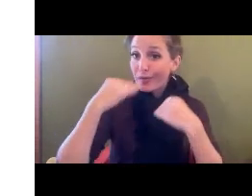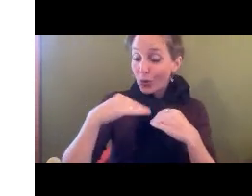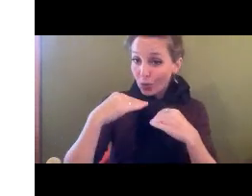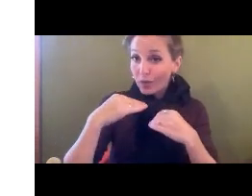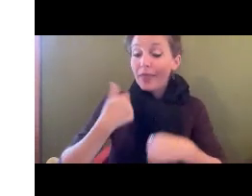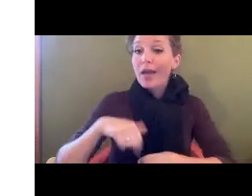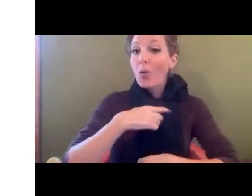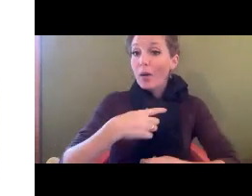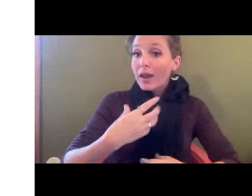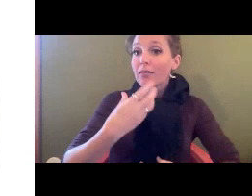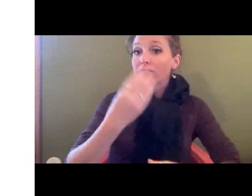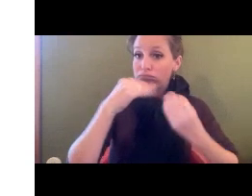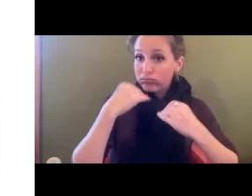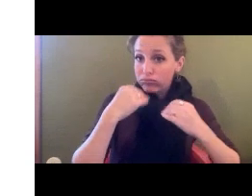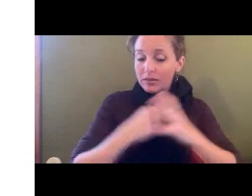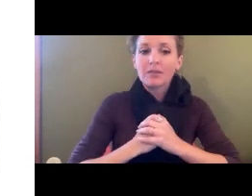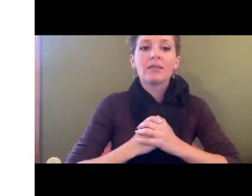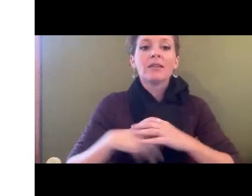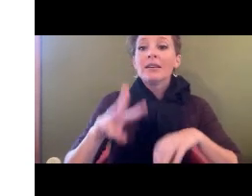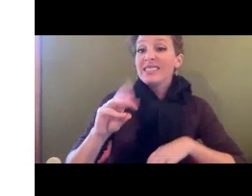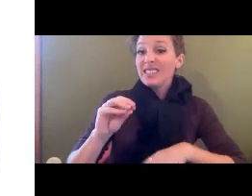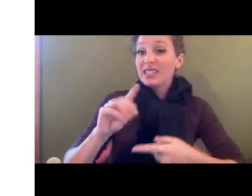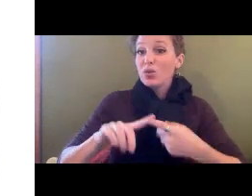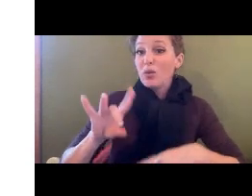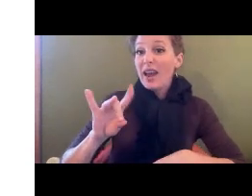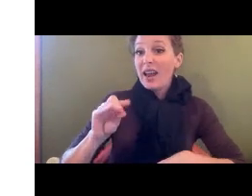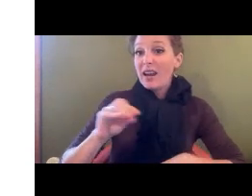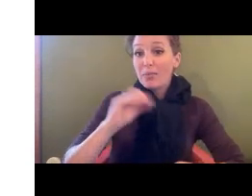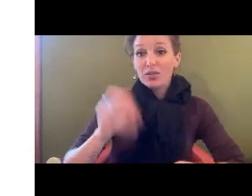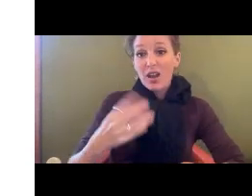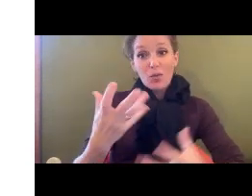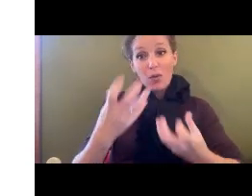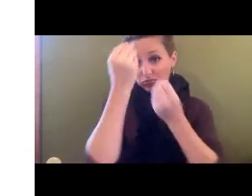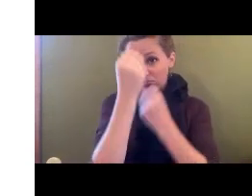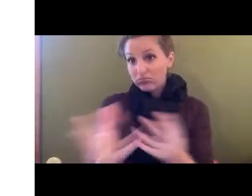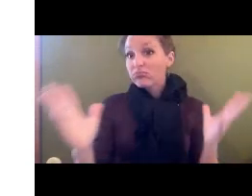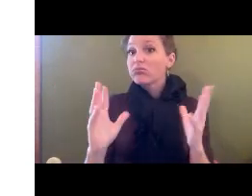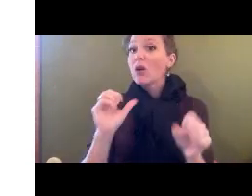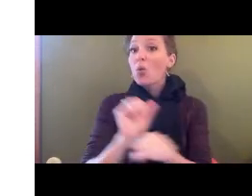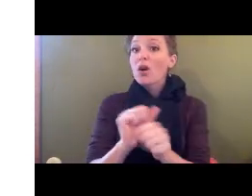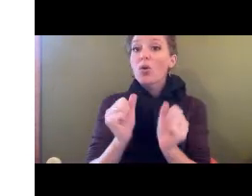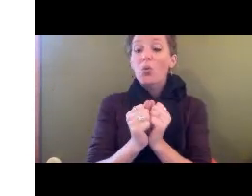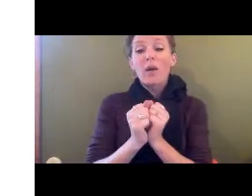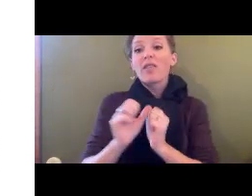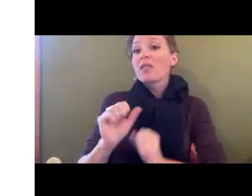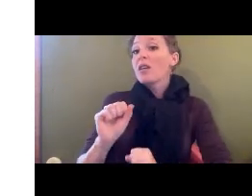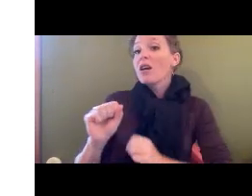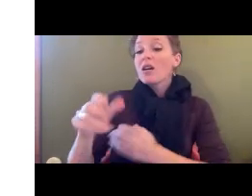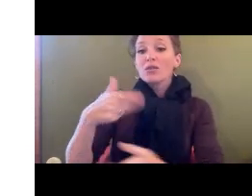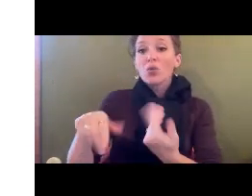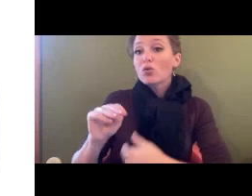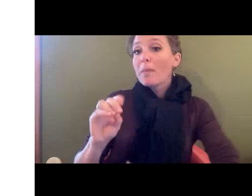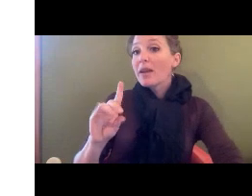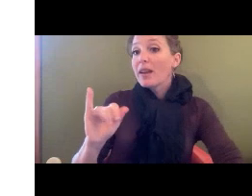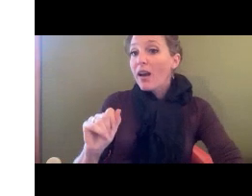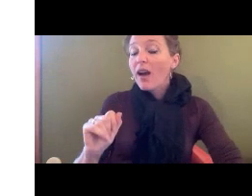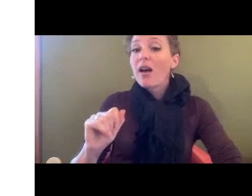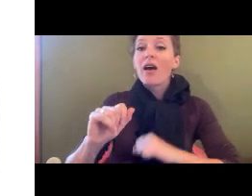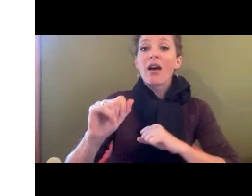60 to 80%. And so we want to make this known, and we want to work with social media, spotlighting women farmers, women in